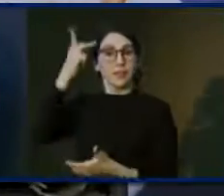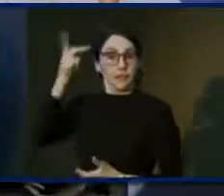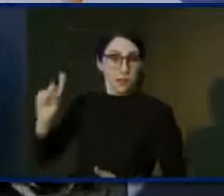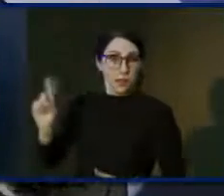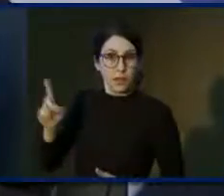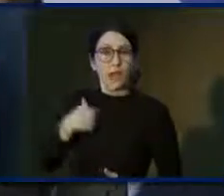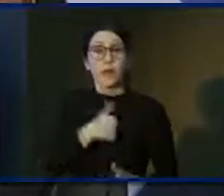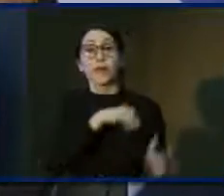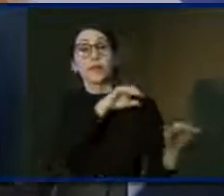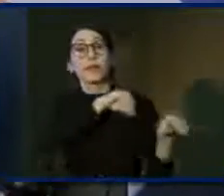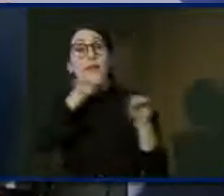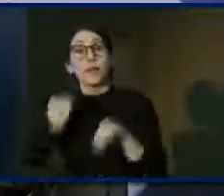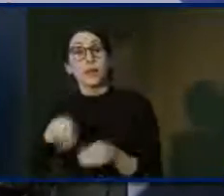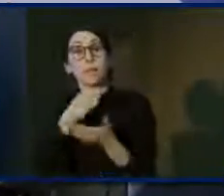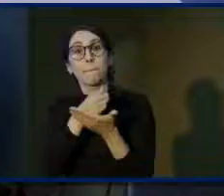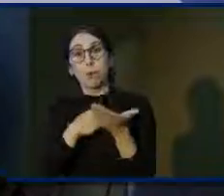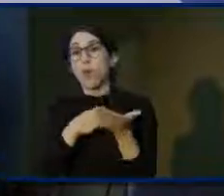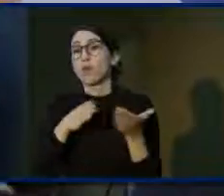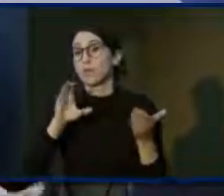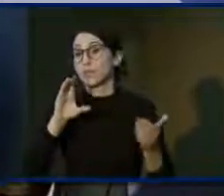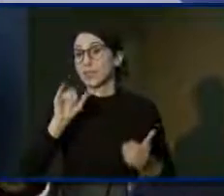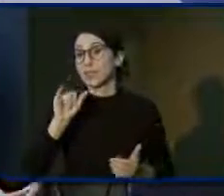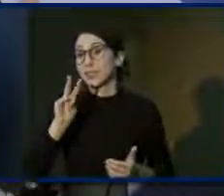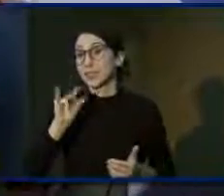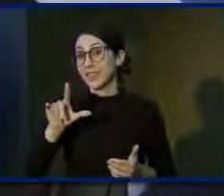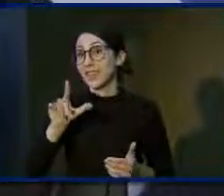rights movement, actually. The Immigration and Nationality Act of